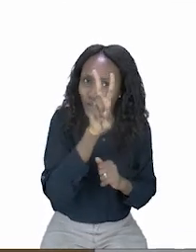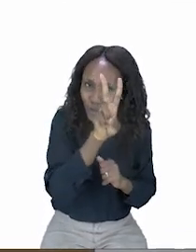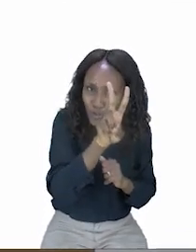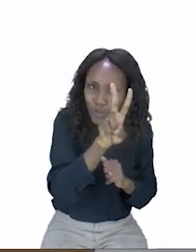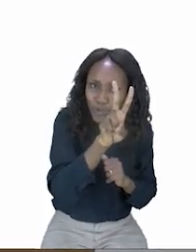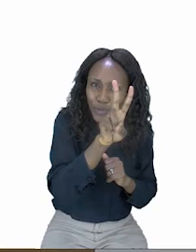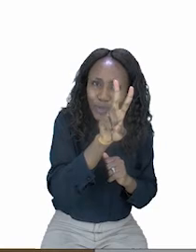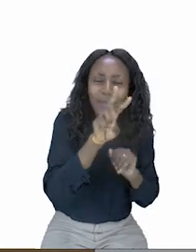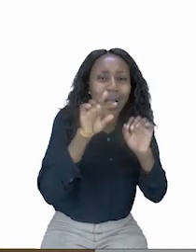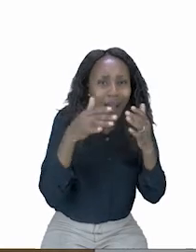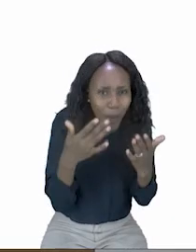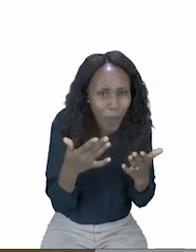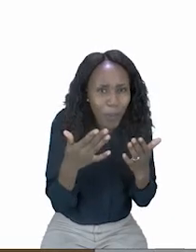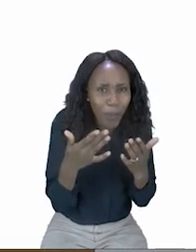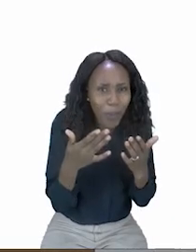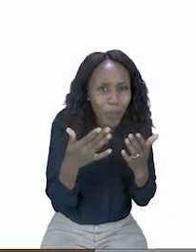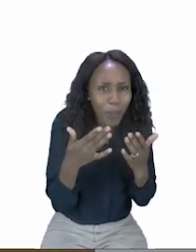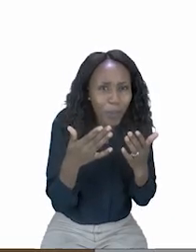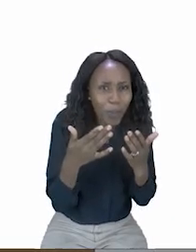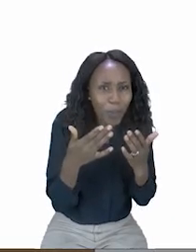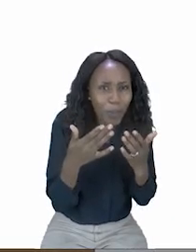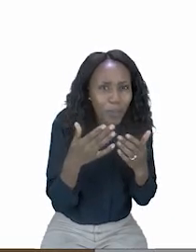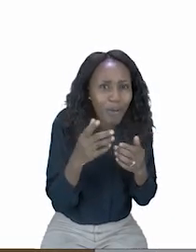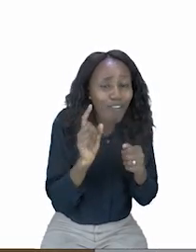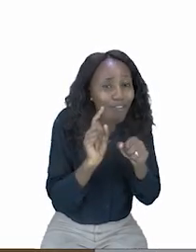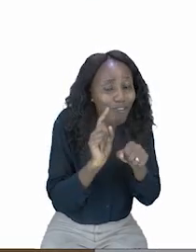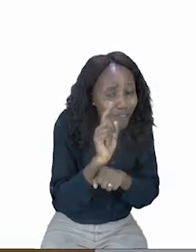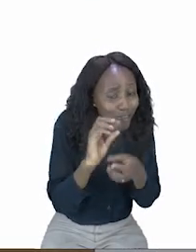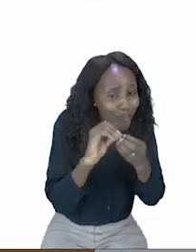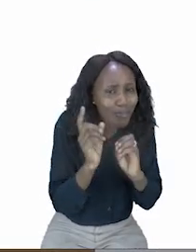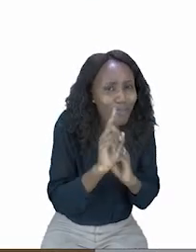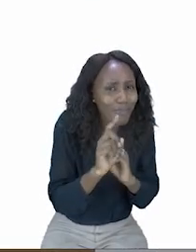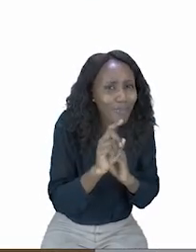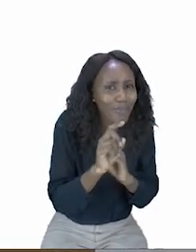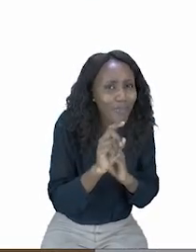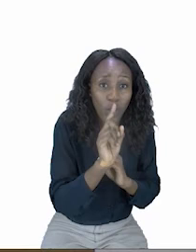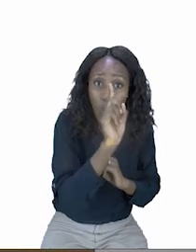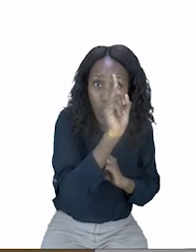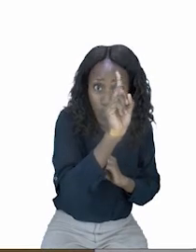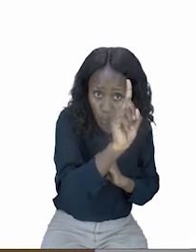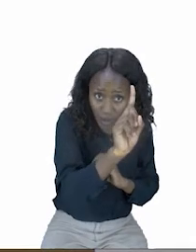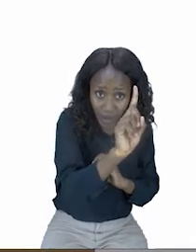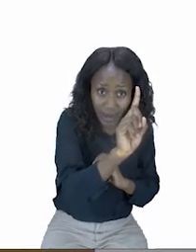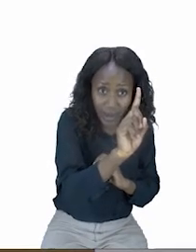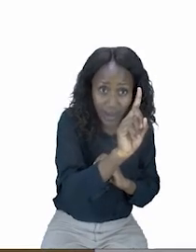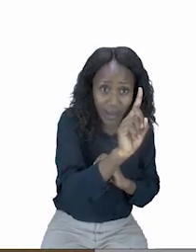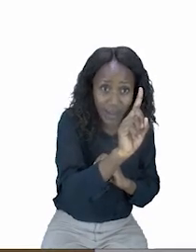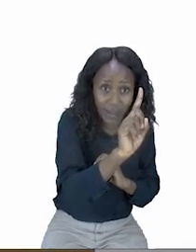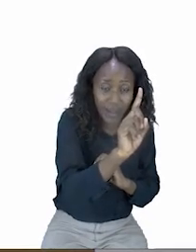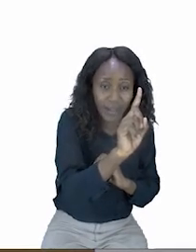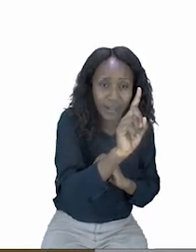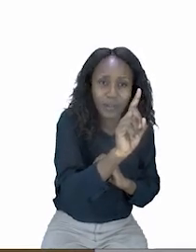So we're going to start by, of course, the first number, which is 1,